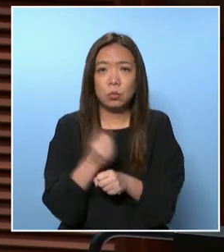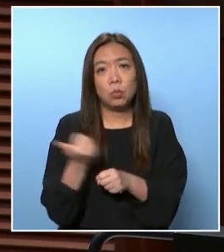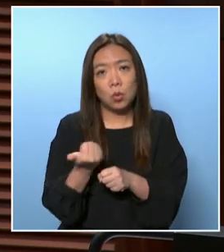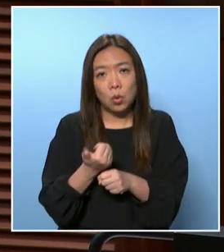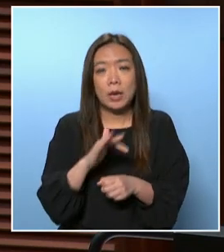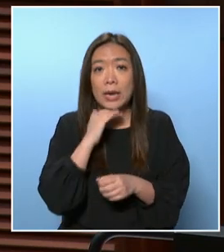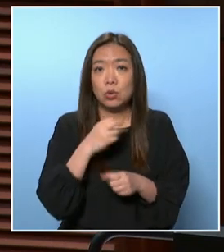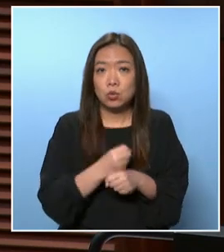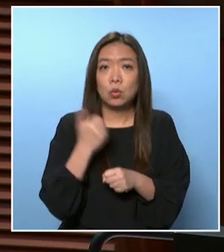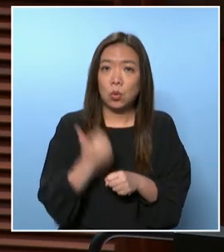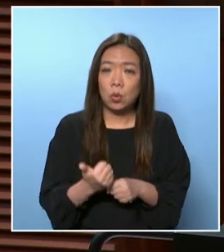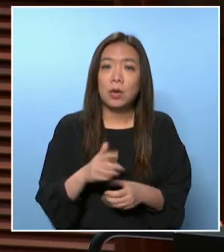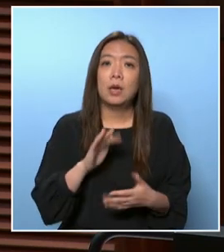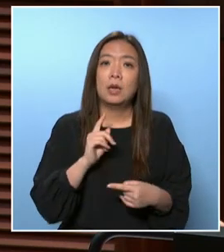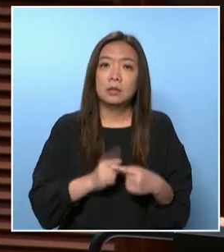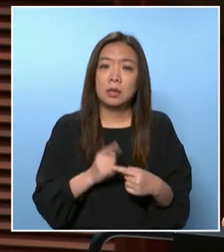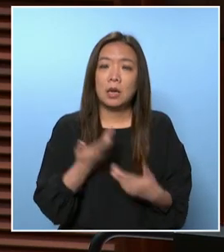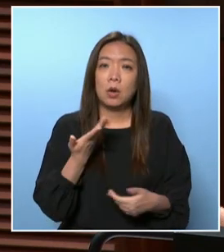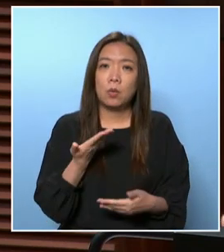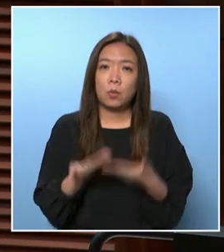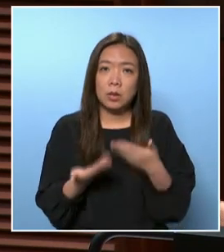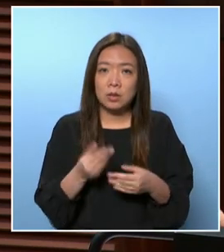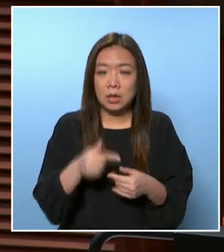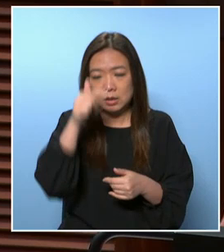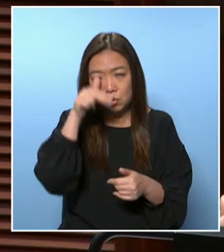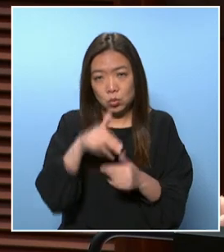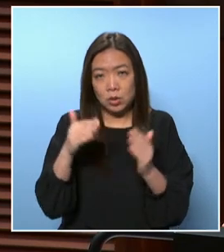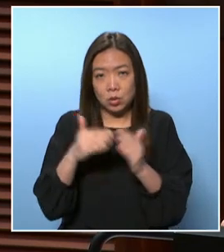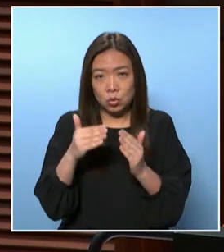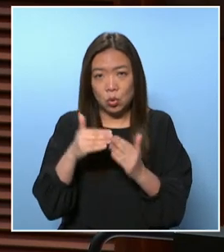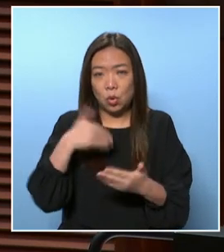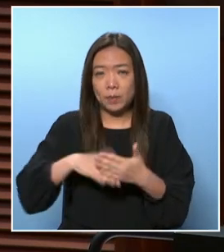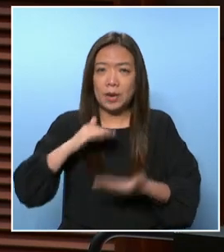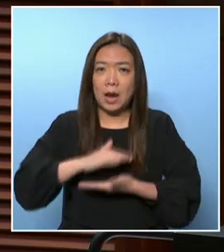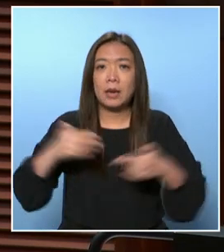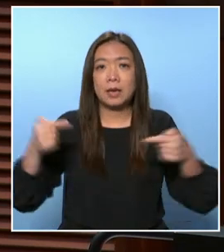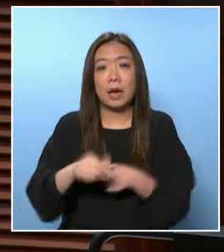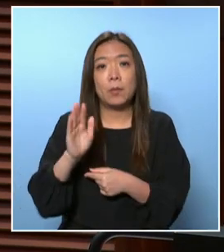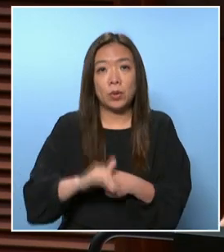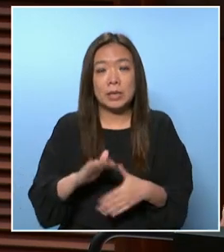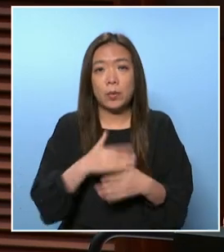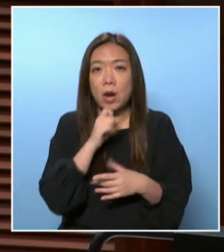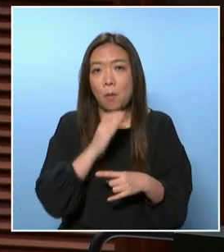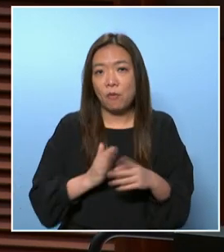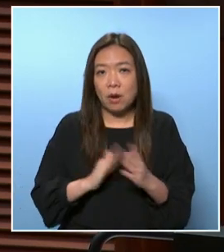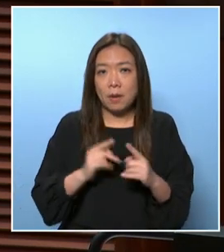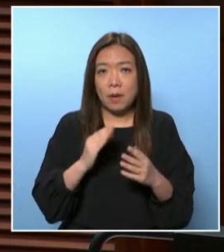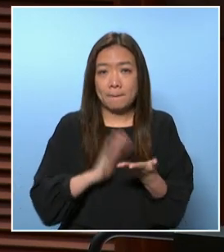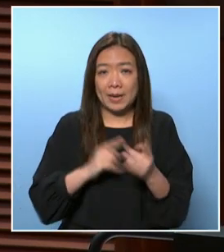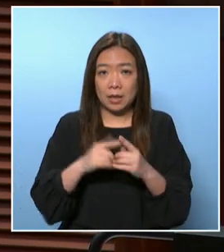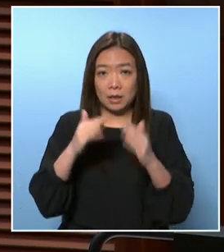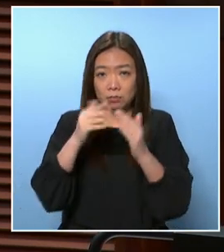the end-of-life arrangement to be put in place. They are doing a pretty good job, and that would relieve the